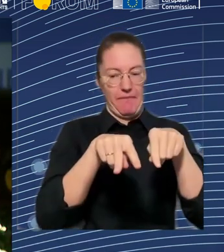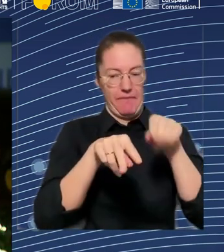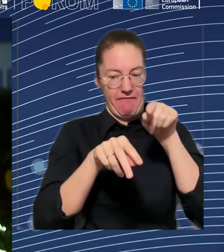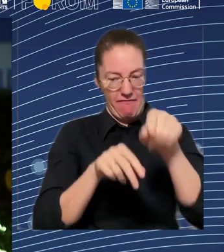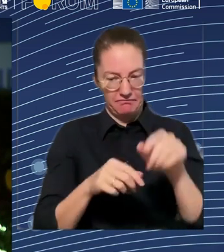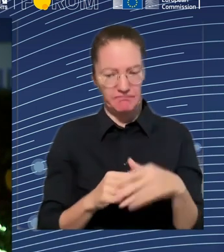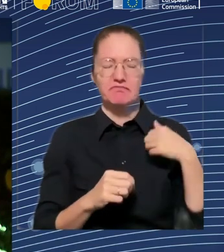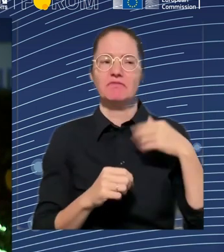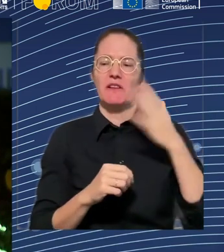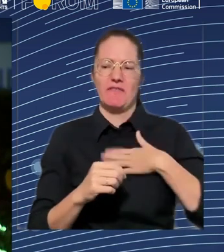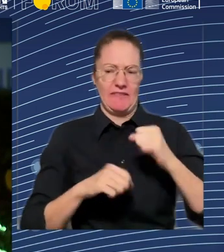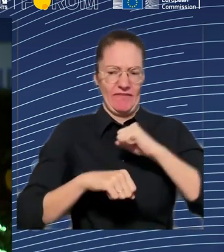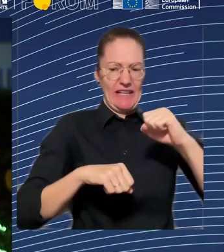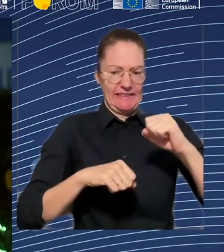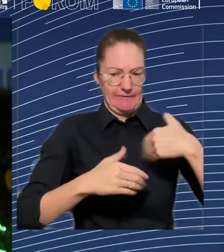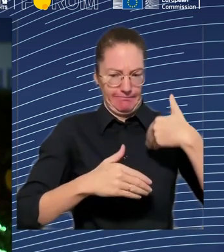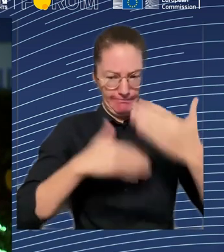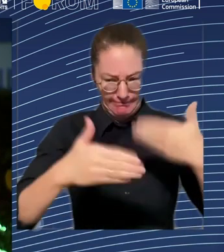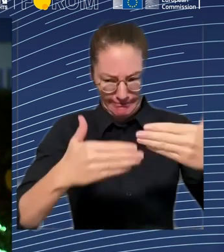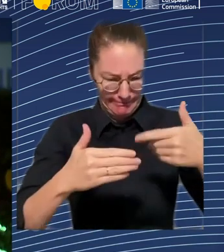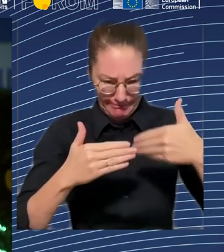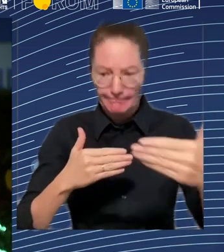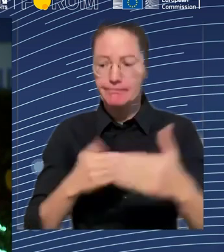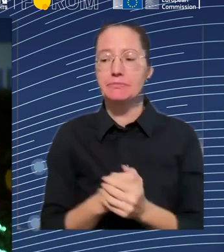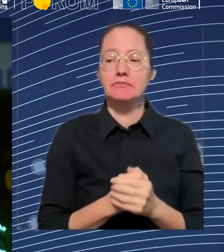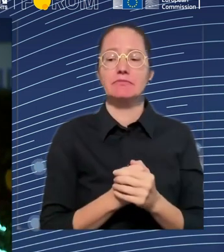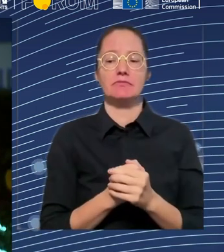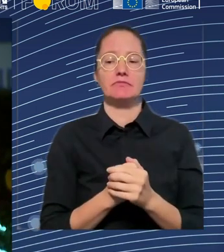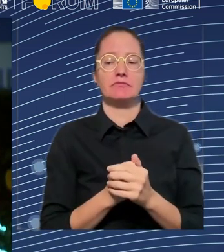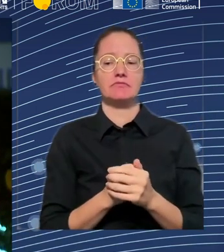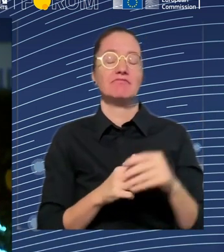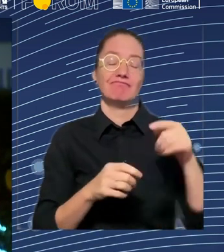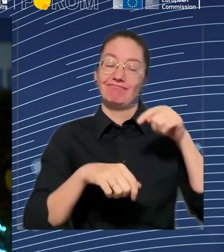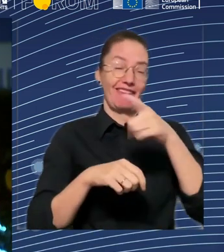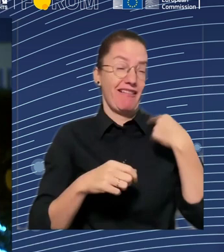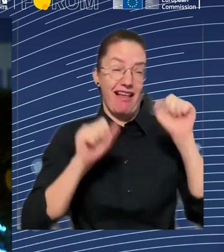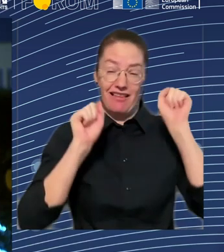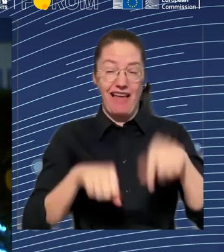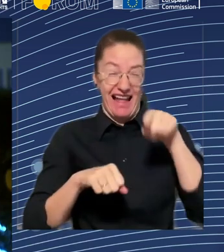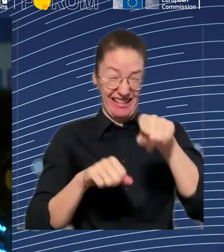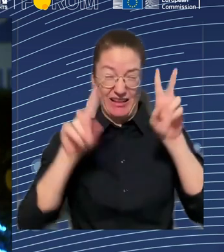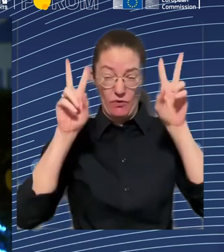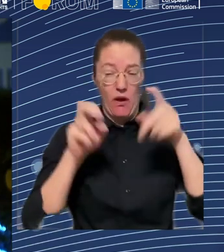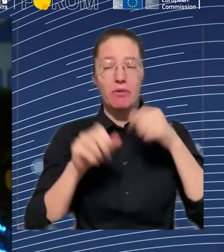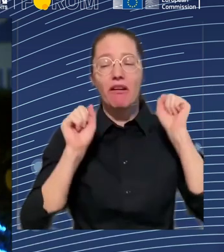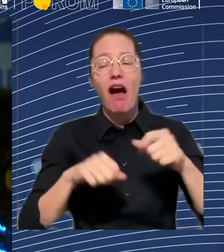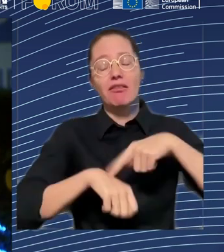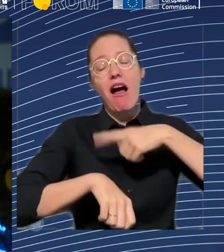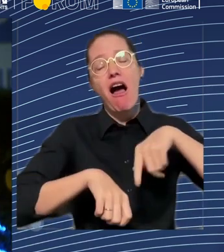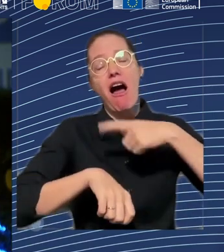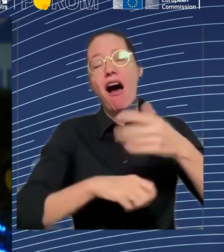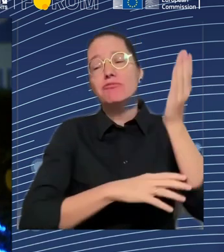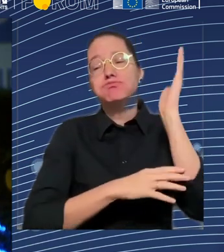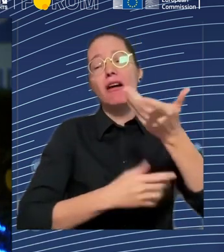subject on which I've worked so hard, to which I've given so much thought, and for several decades, to tell you the truth. So my